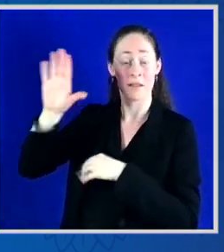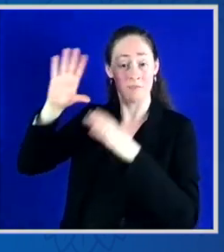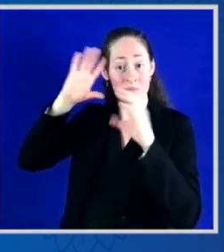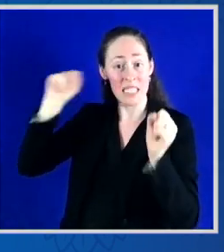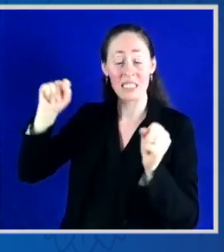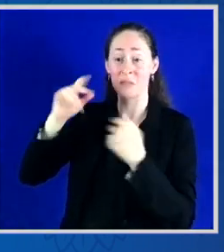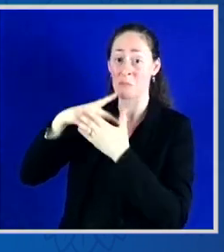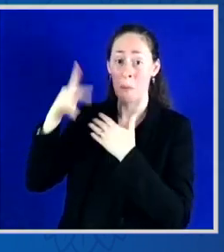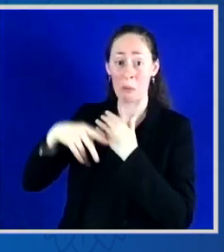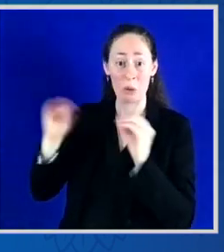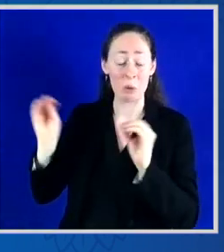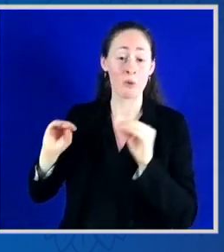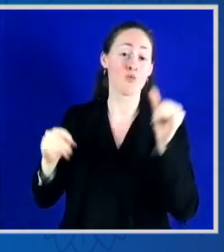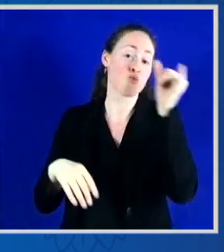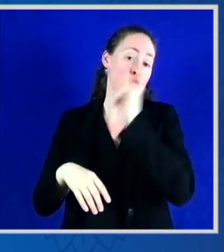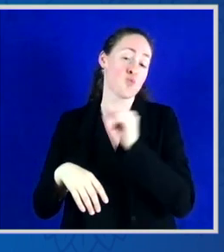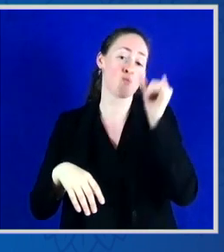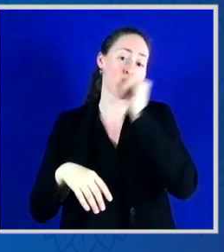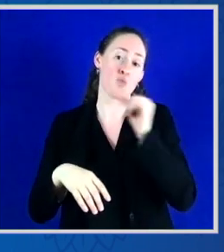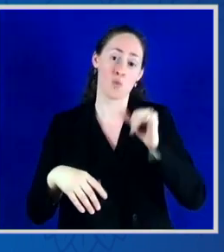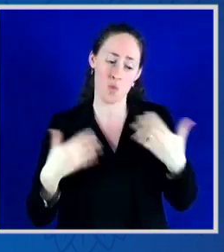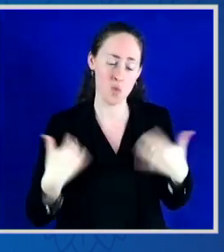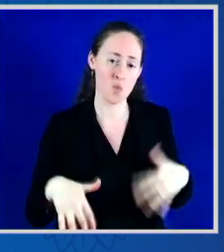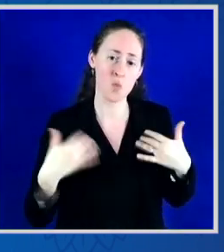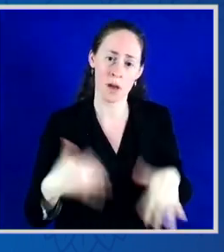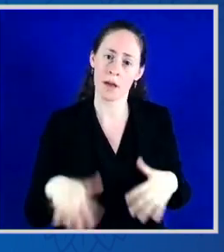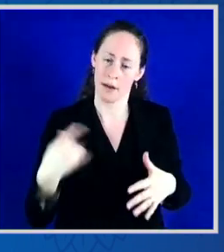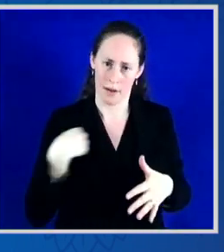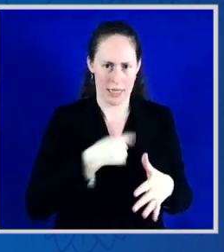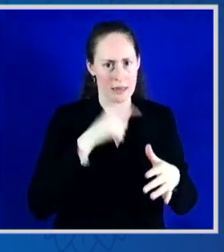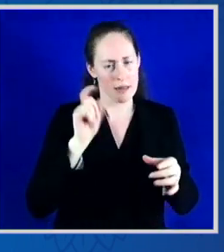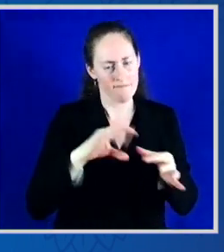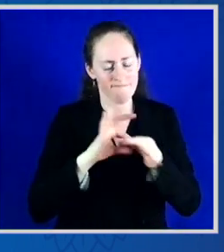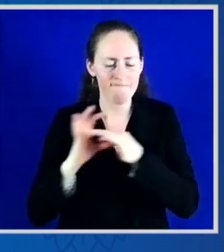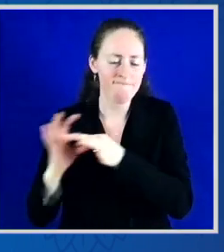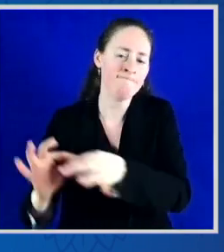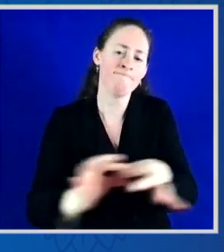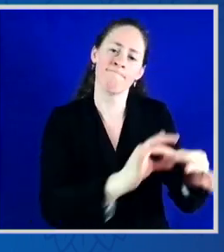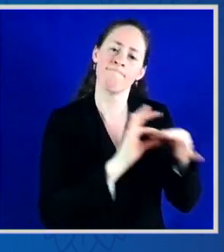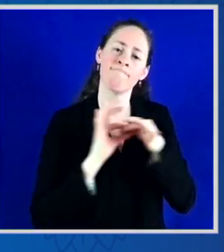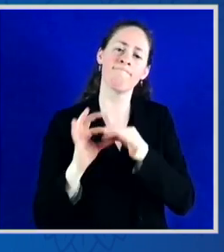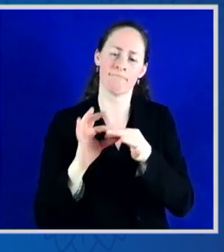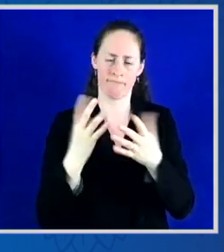giving our best to ensure that every child grows knowing that they are worth the time,